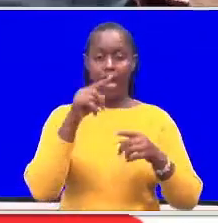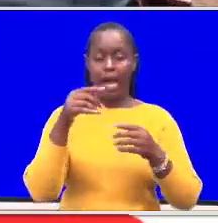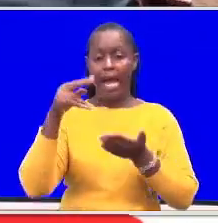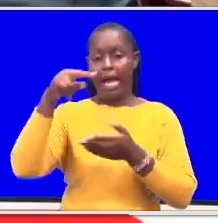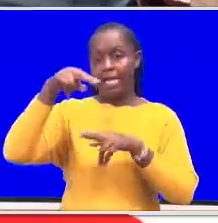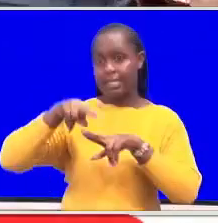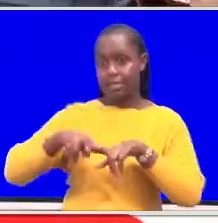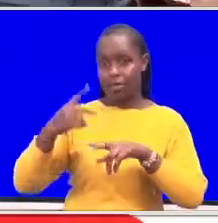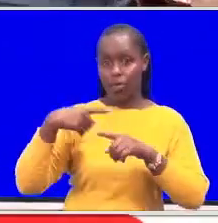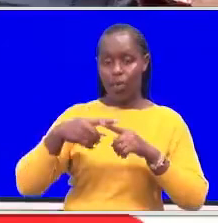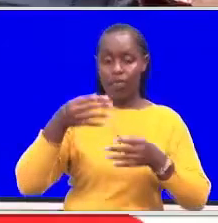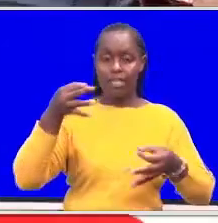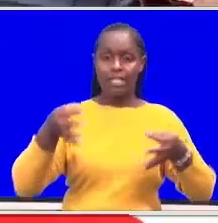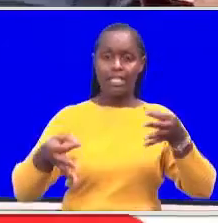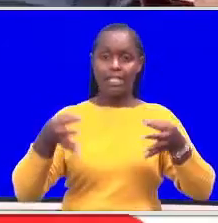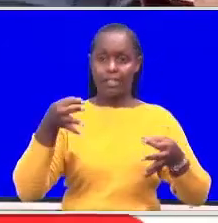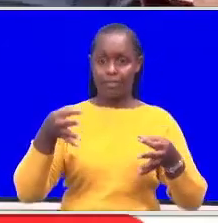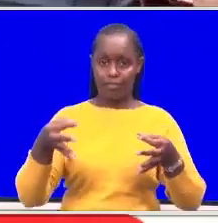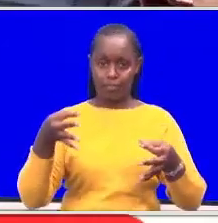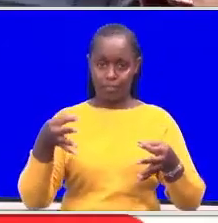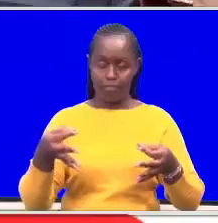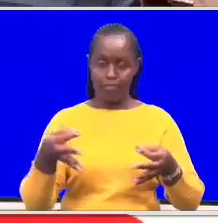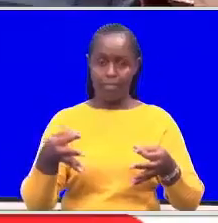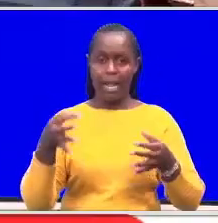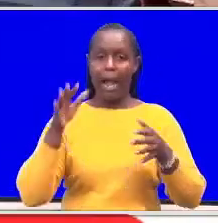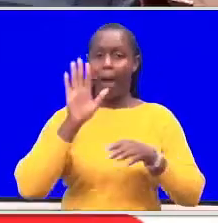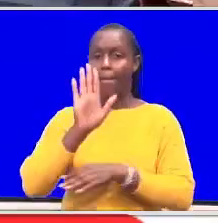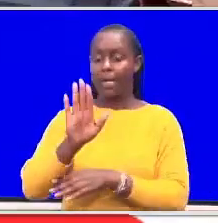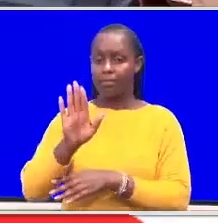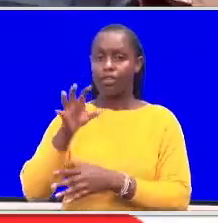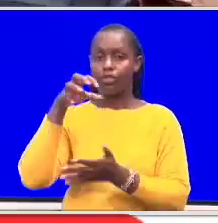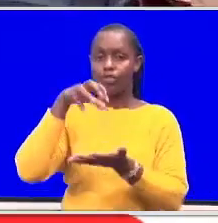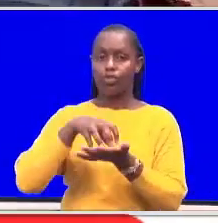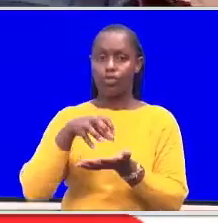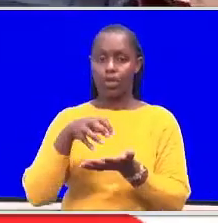in a makeshift dilapidated tent